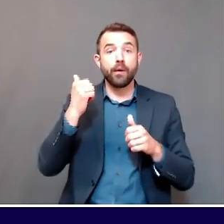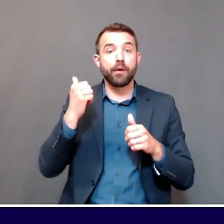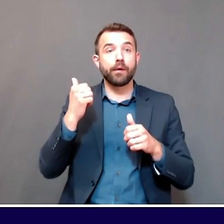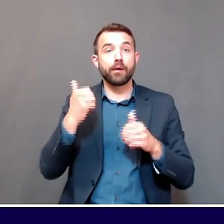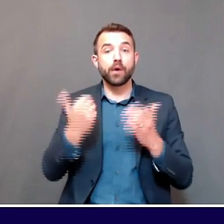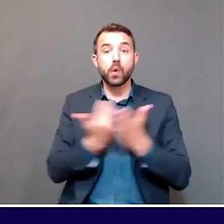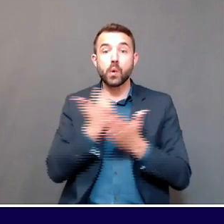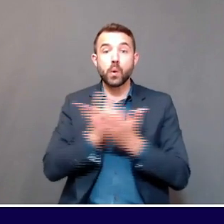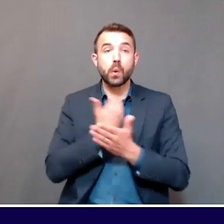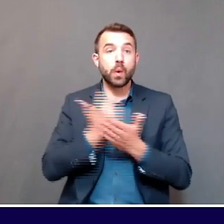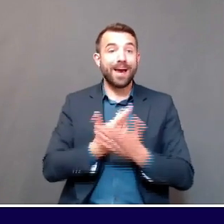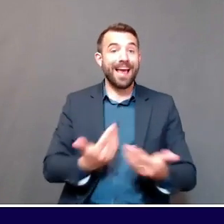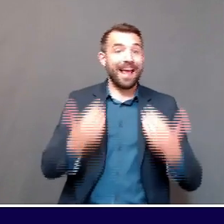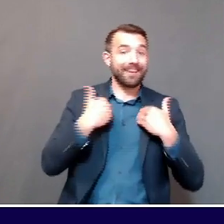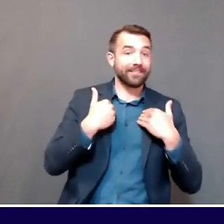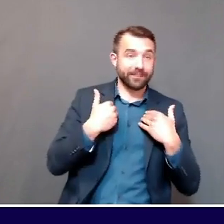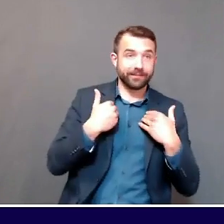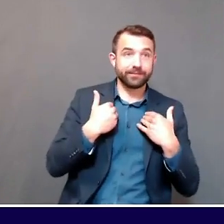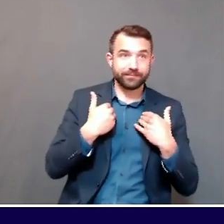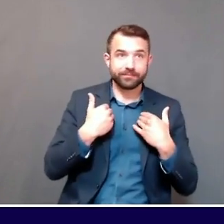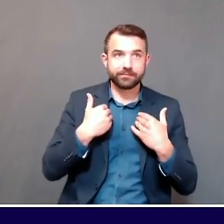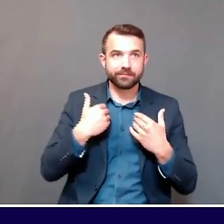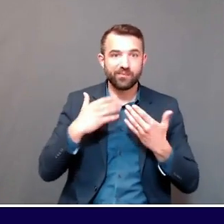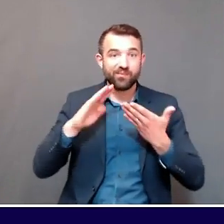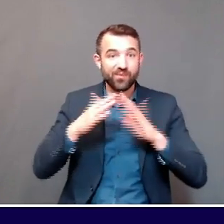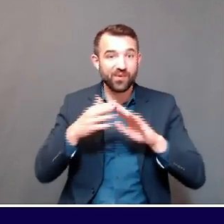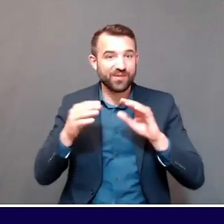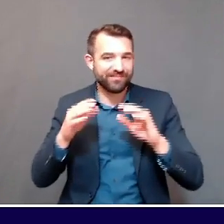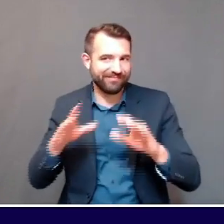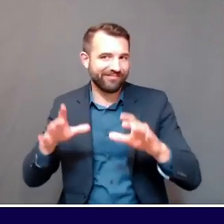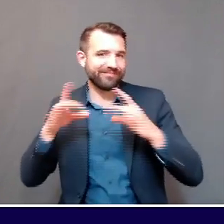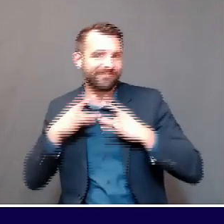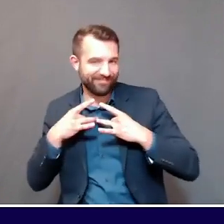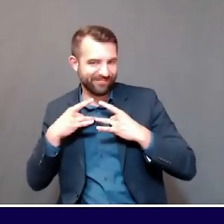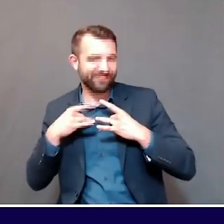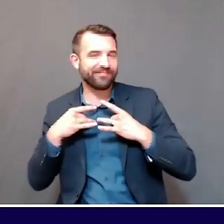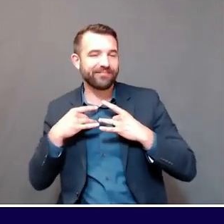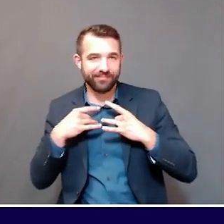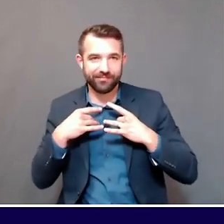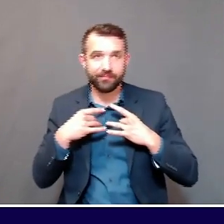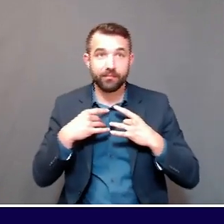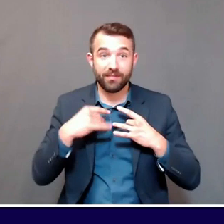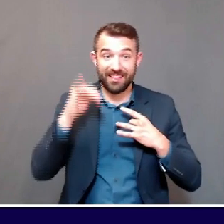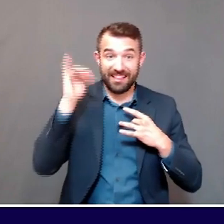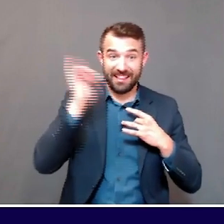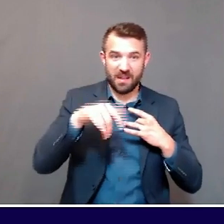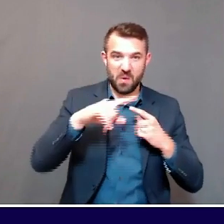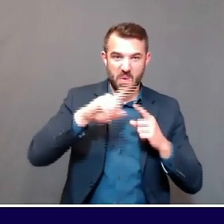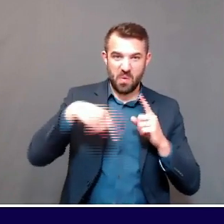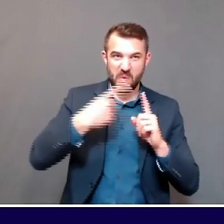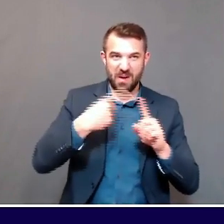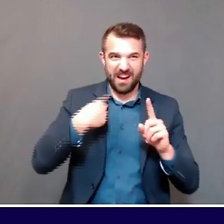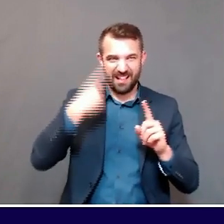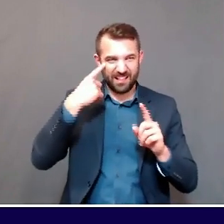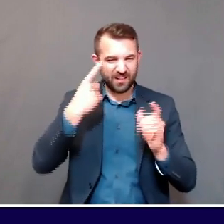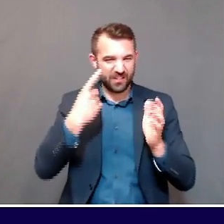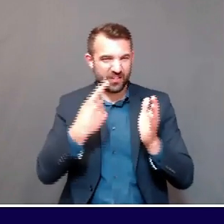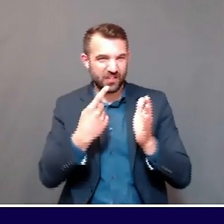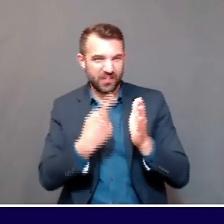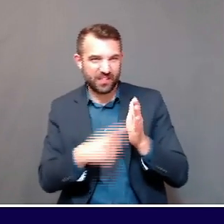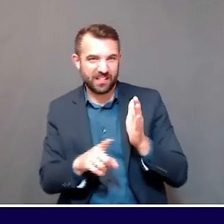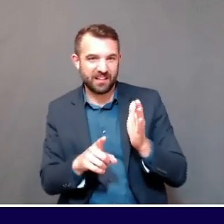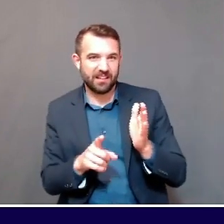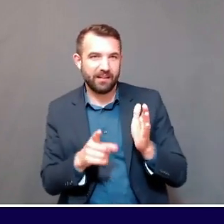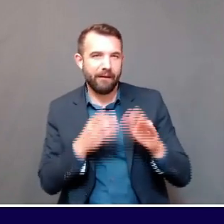were coming from community transmission. That was shortly after the cases at Cape Memory Care had